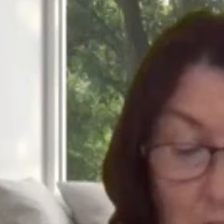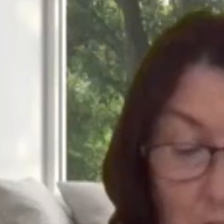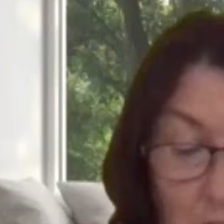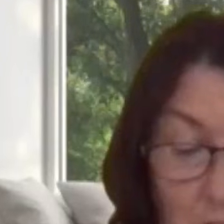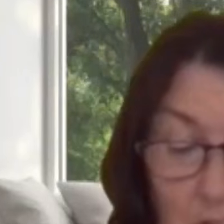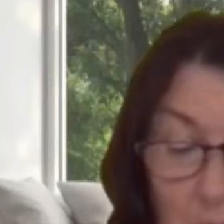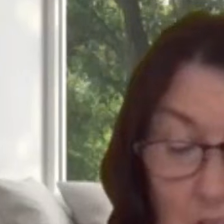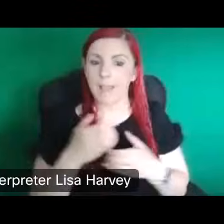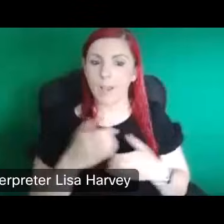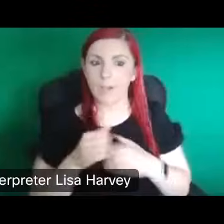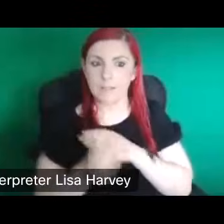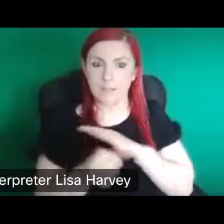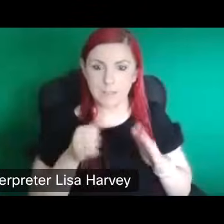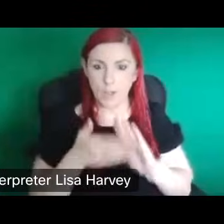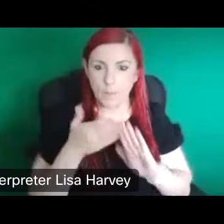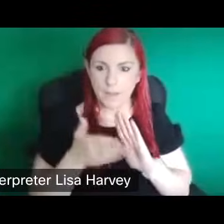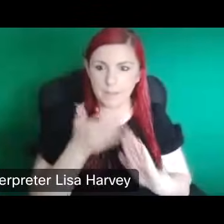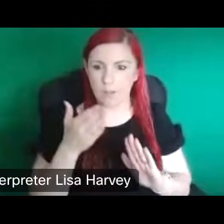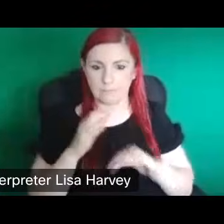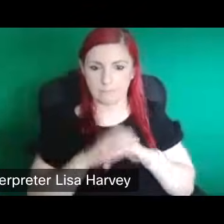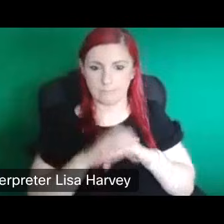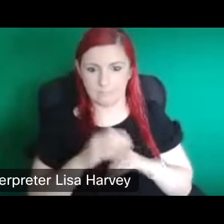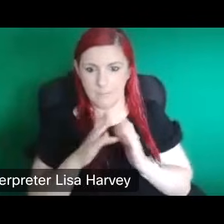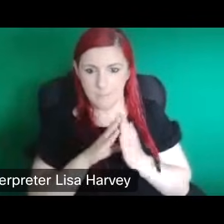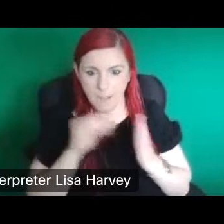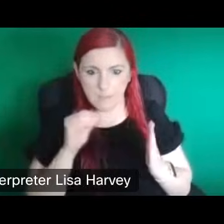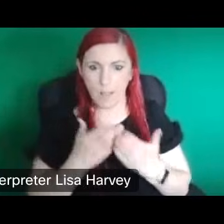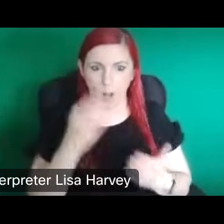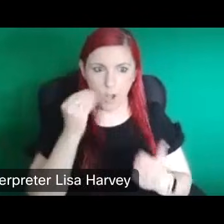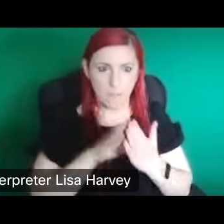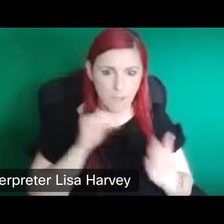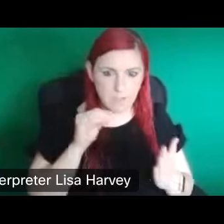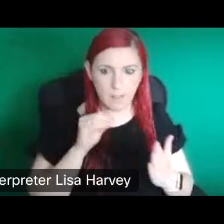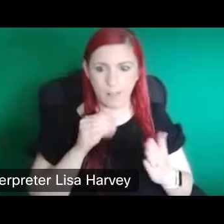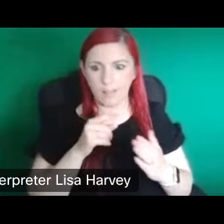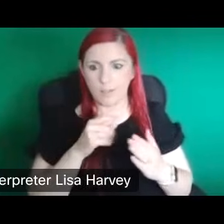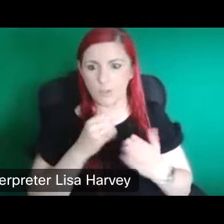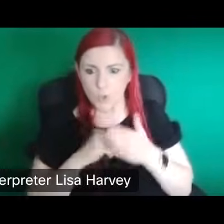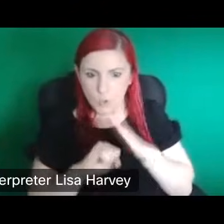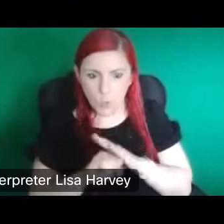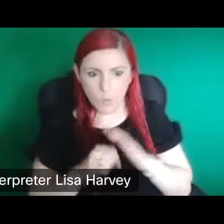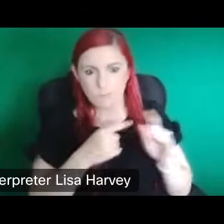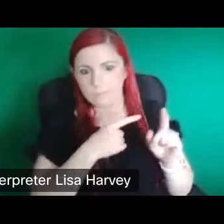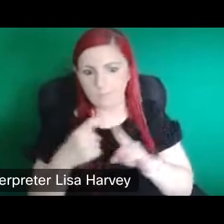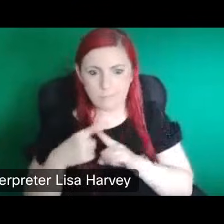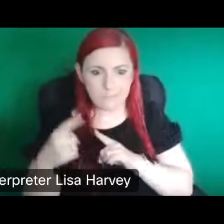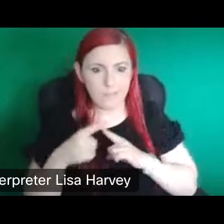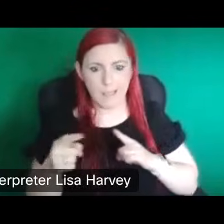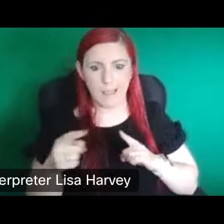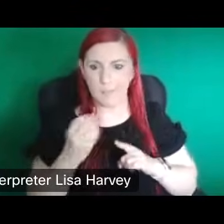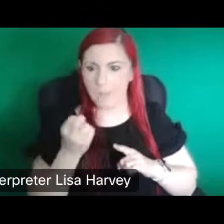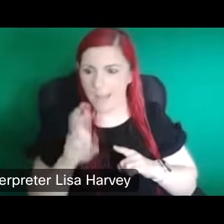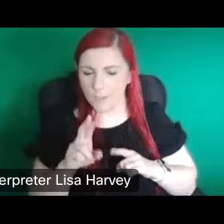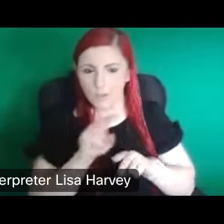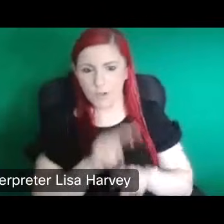apprenticeship model, learning by doing, the student under the tutorship of skilled elders, masters, mentors, who in turn must